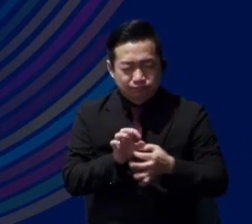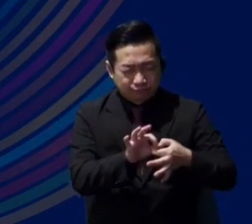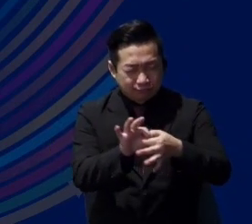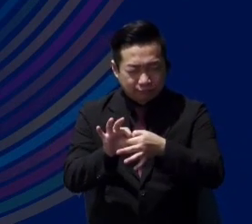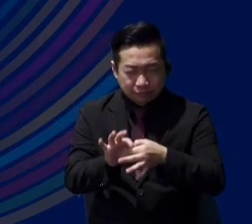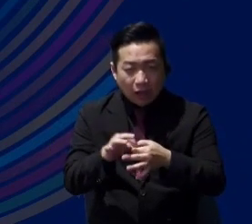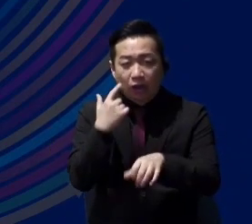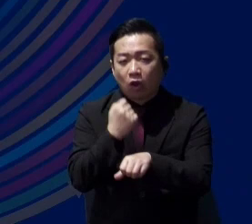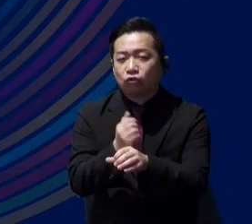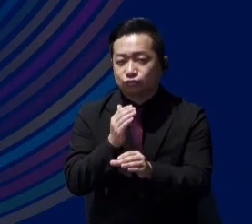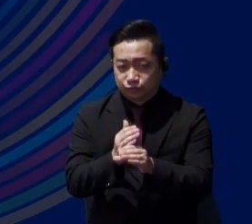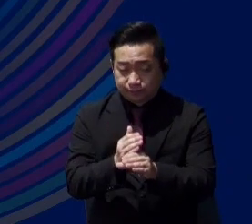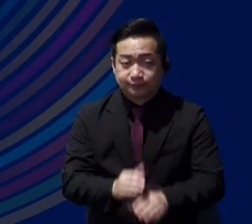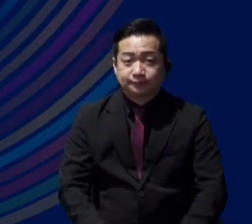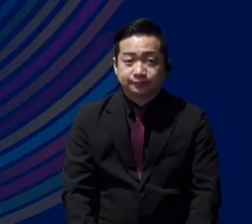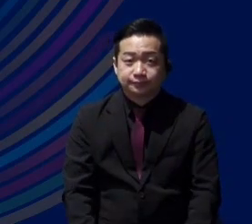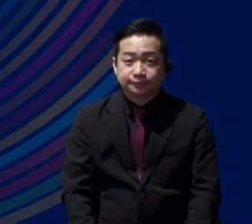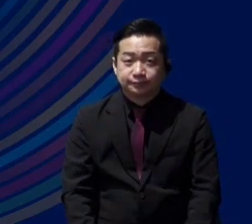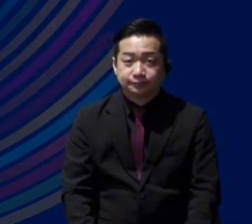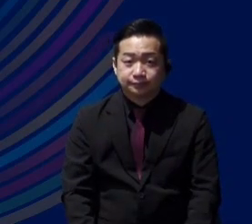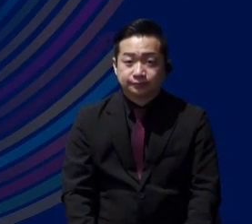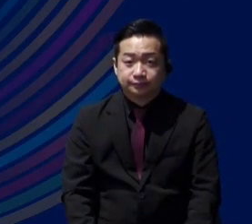specification about IHME. We have